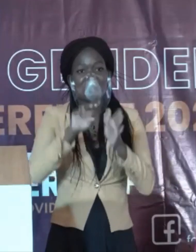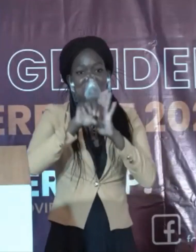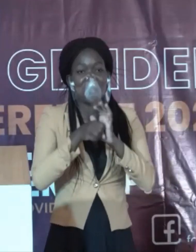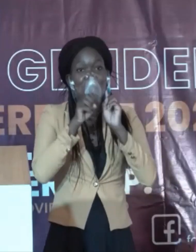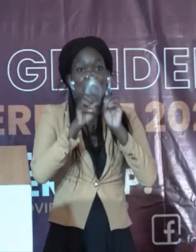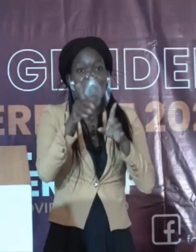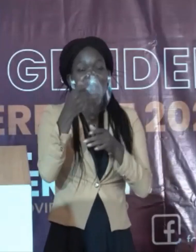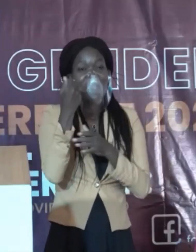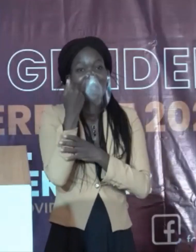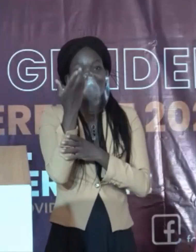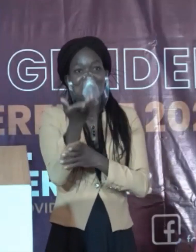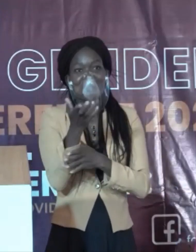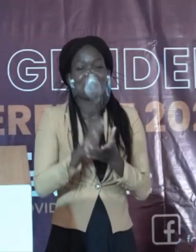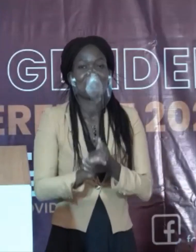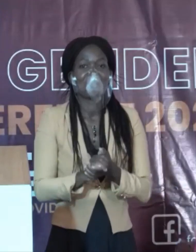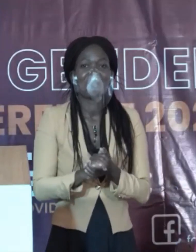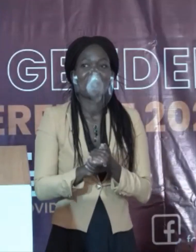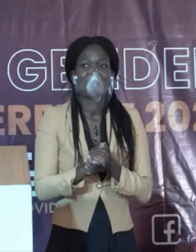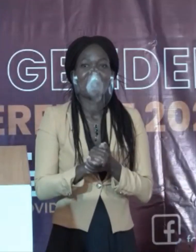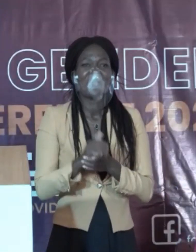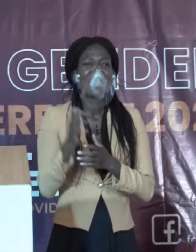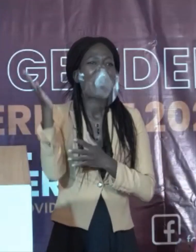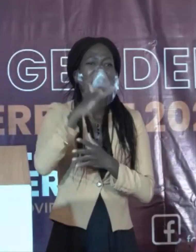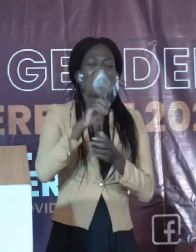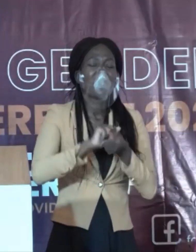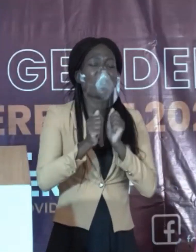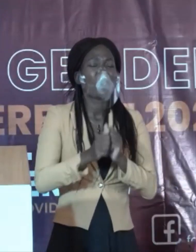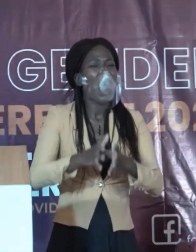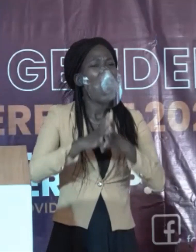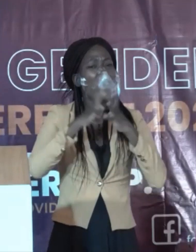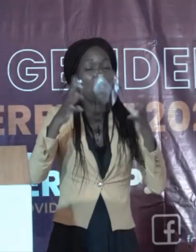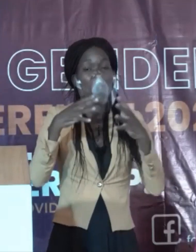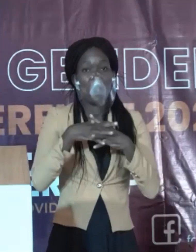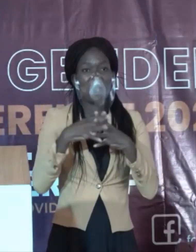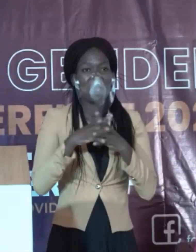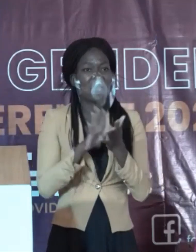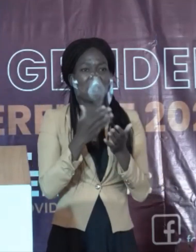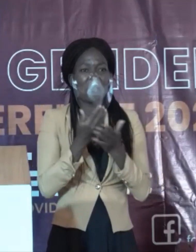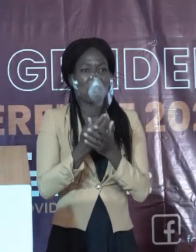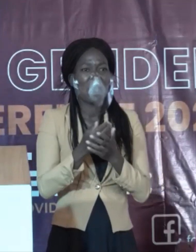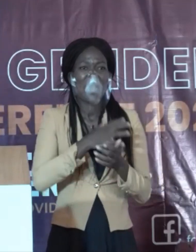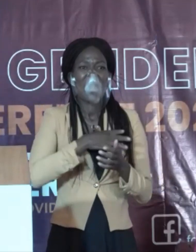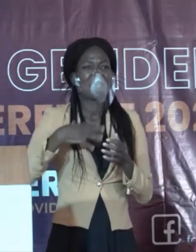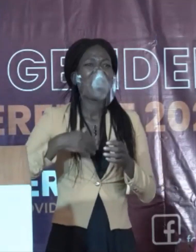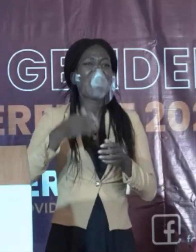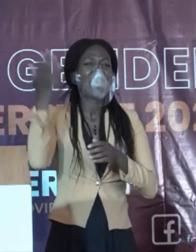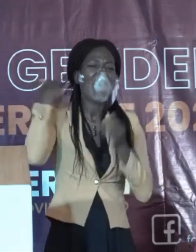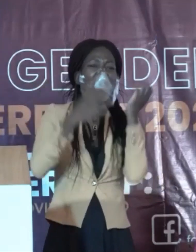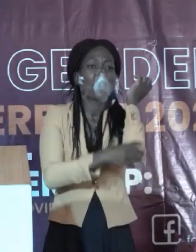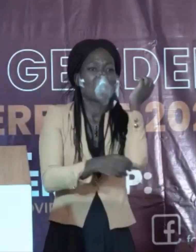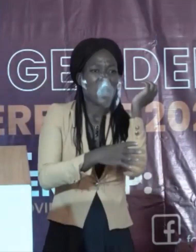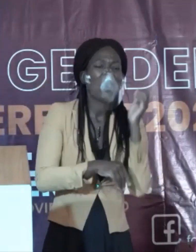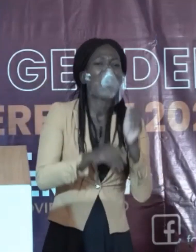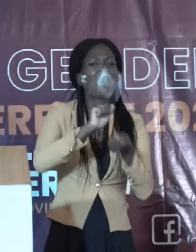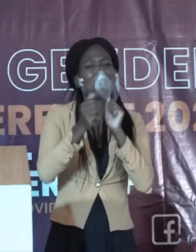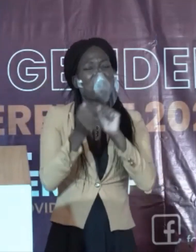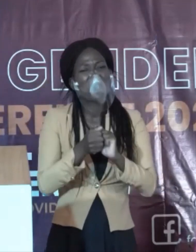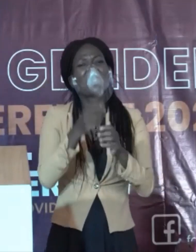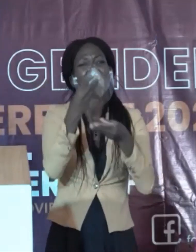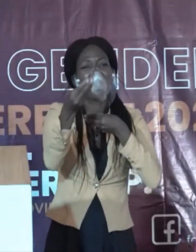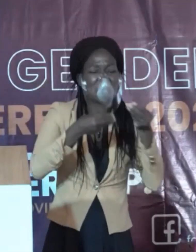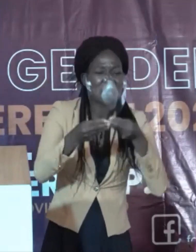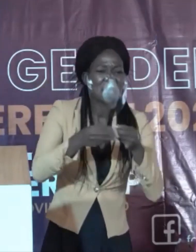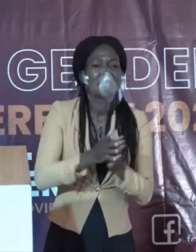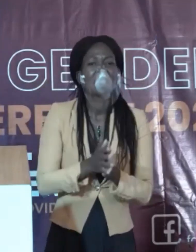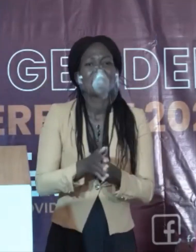COVID-19 pandemic has also wreaked havoc as it has not spared the already vulnerable women-owned businesses due to the